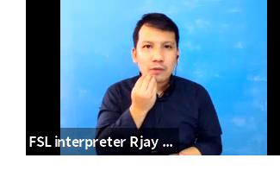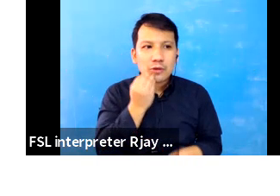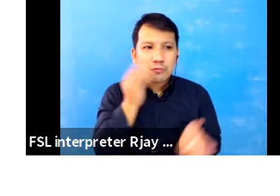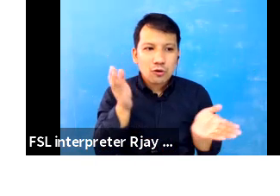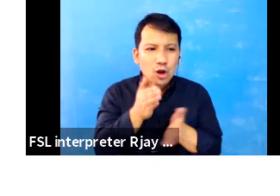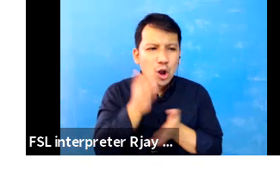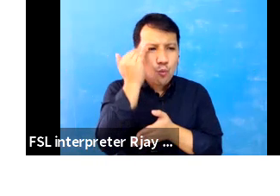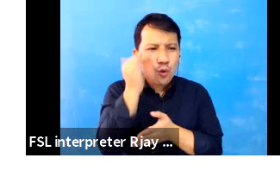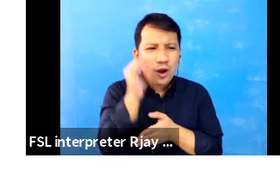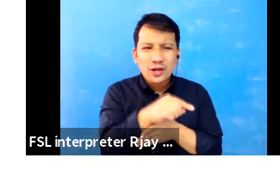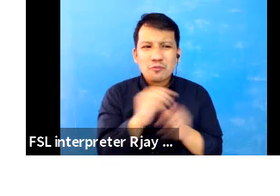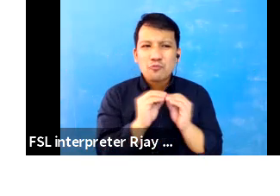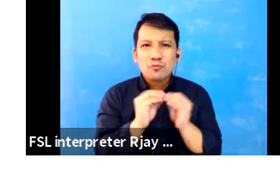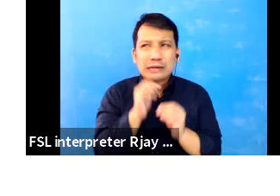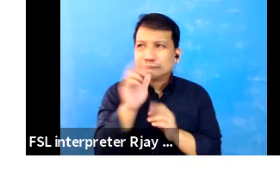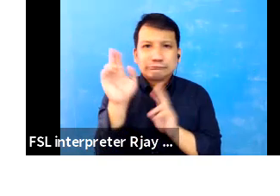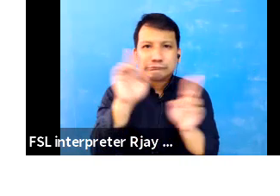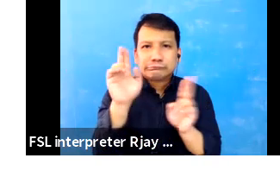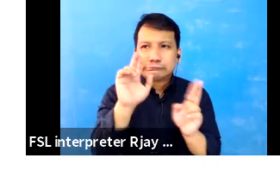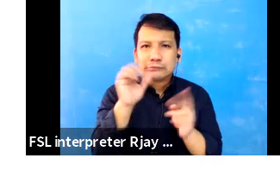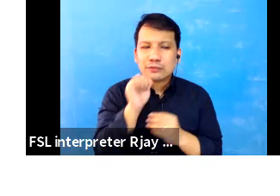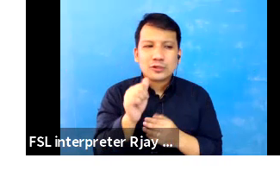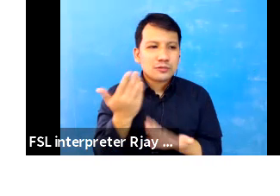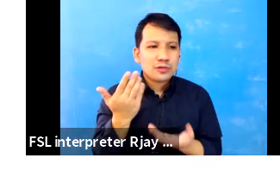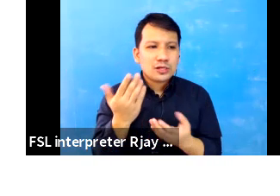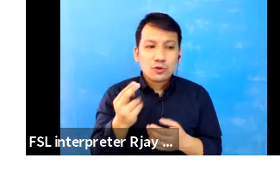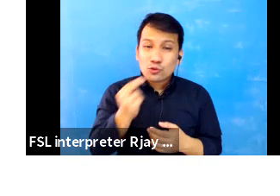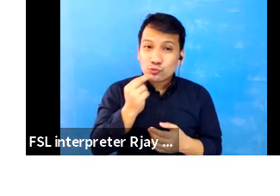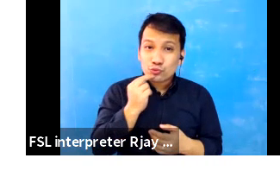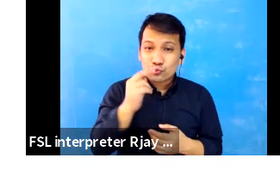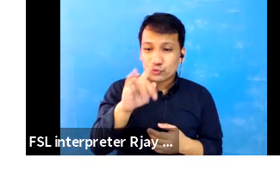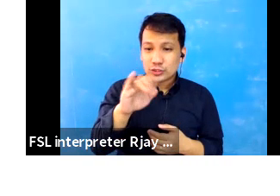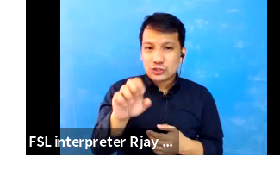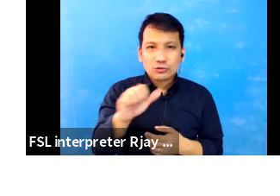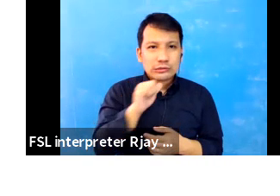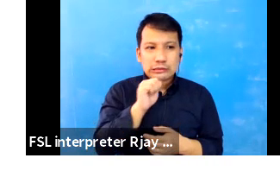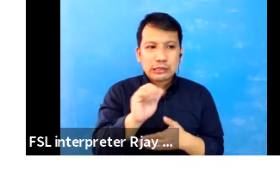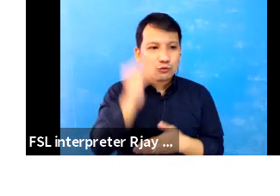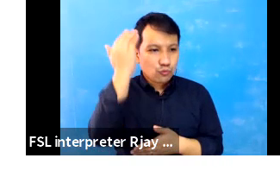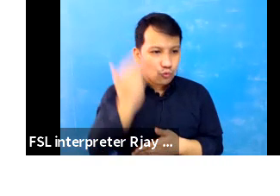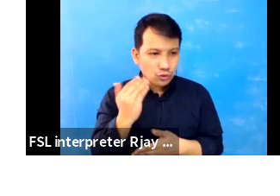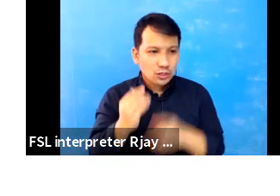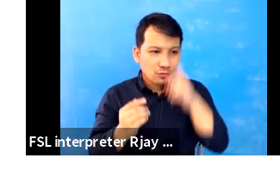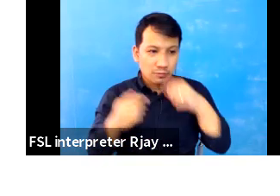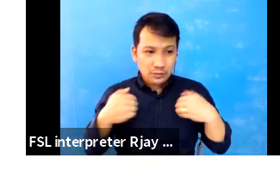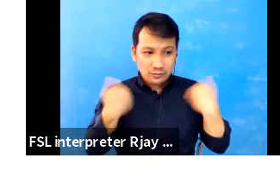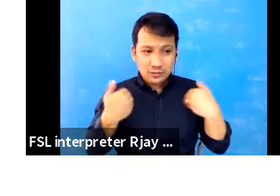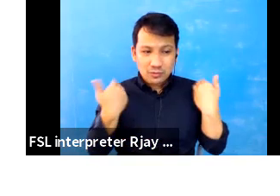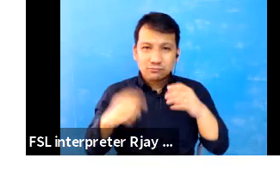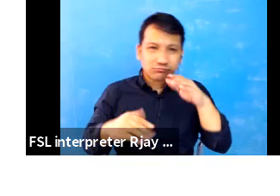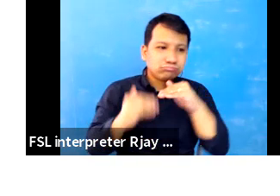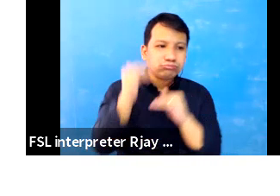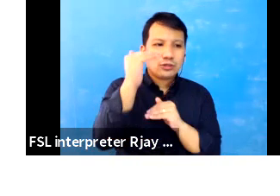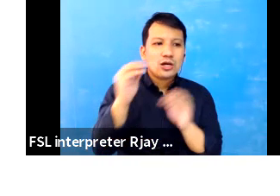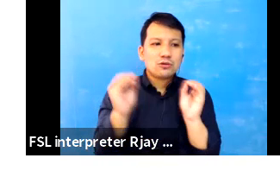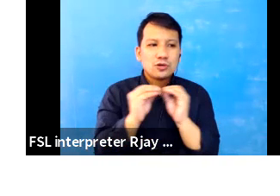because most of them are not ready, and also the nutrient needs compete with the own needs of the teenager. In addition to that, most